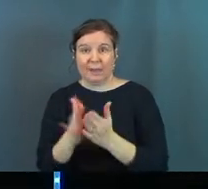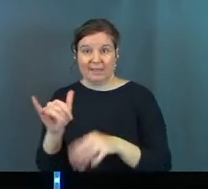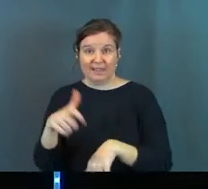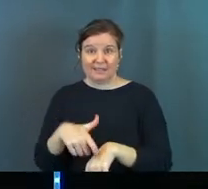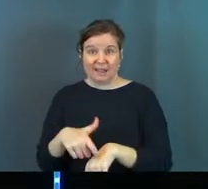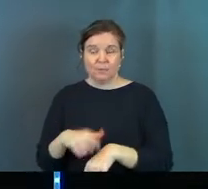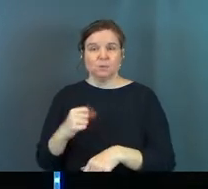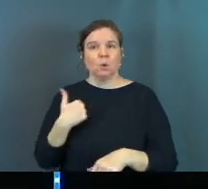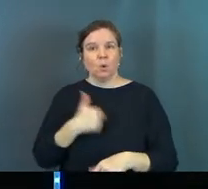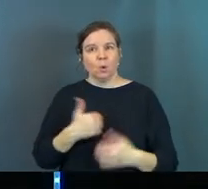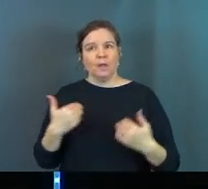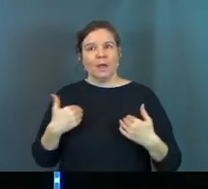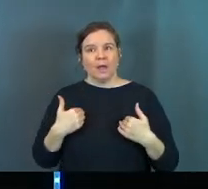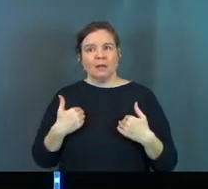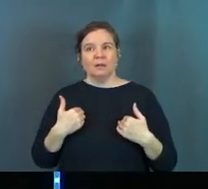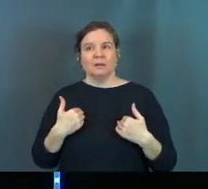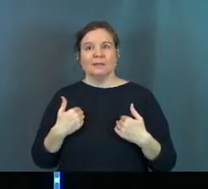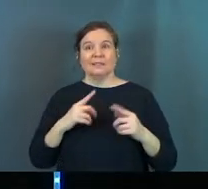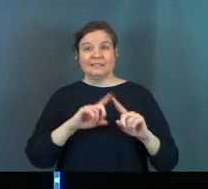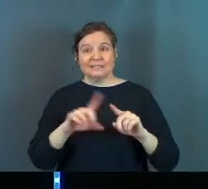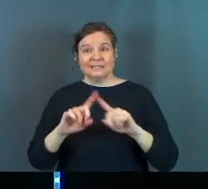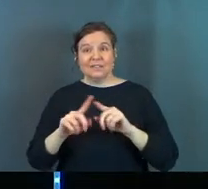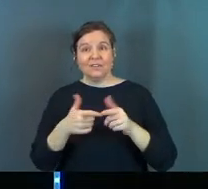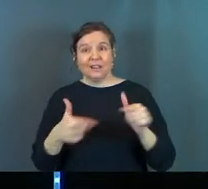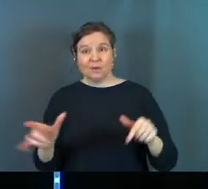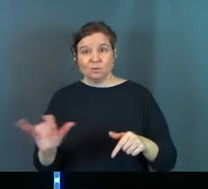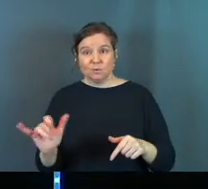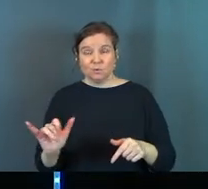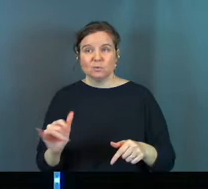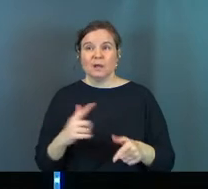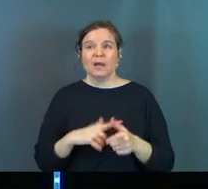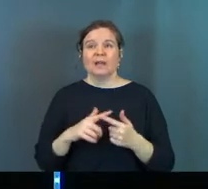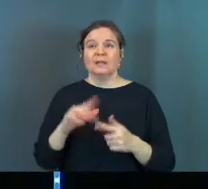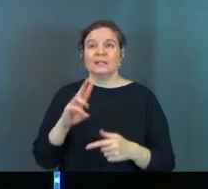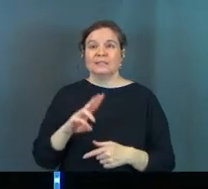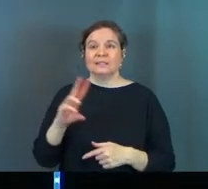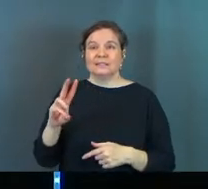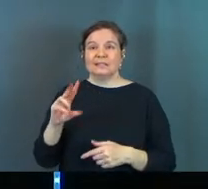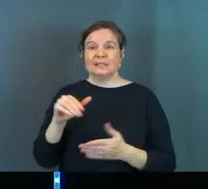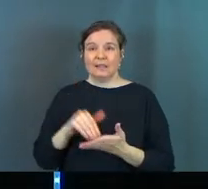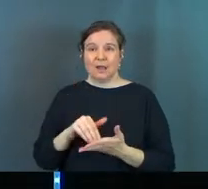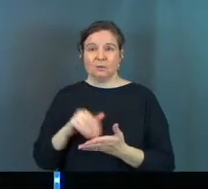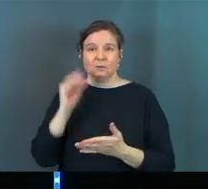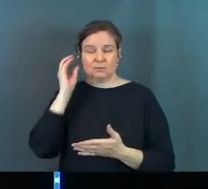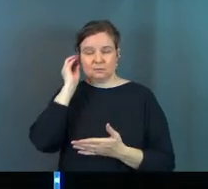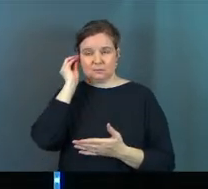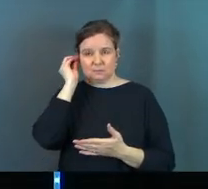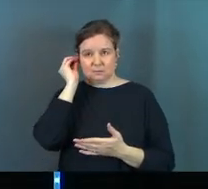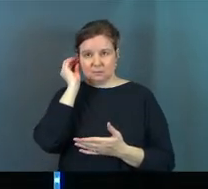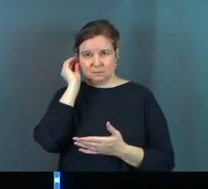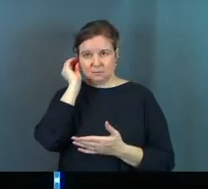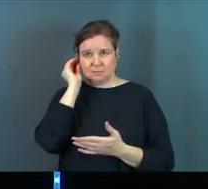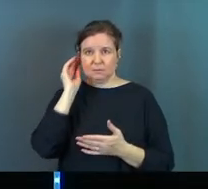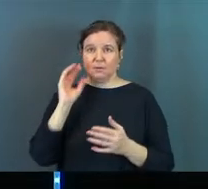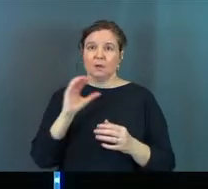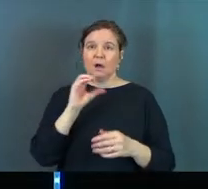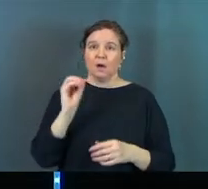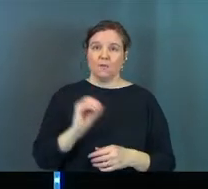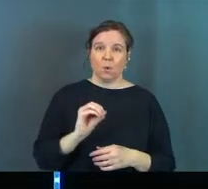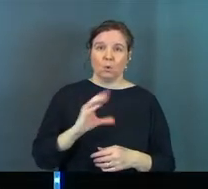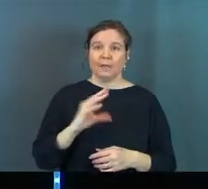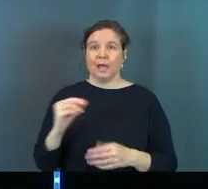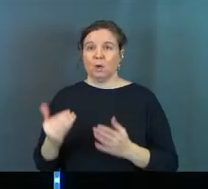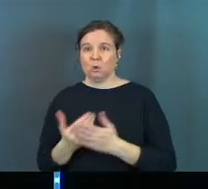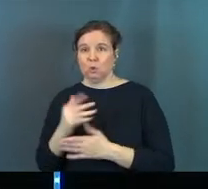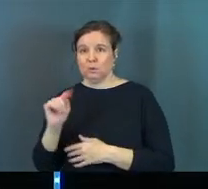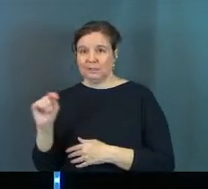at that time. So we've got them in all different kinds of languages as well. And then 66,000 total manuscripts of Old and New Testament.